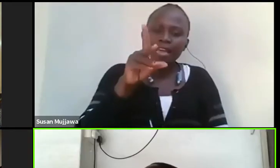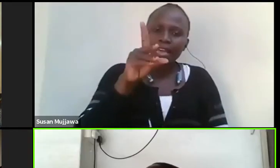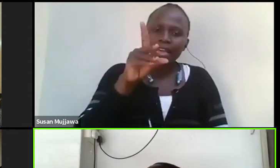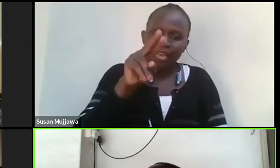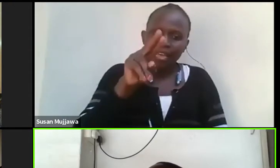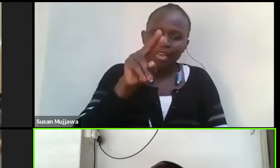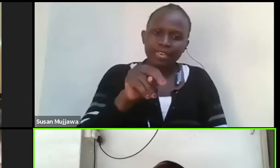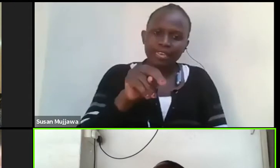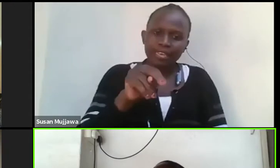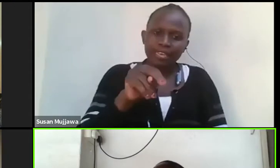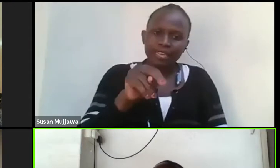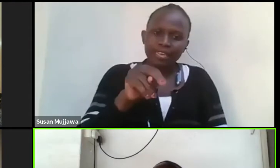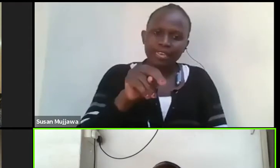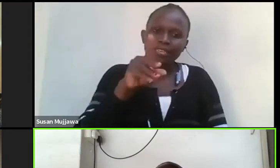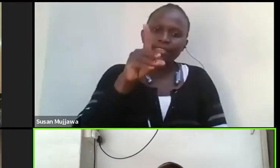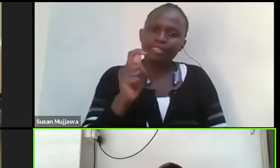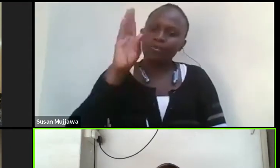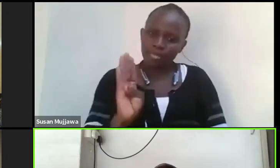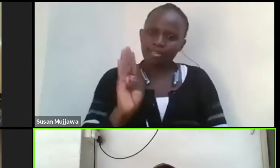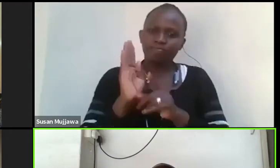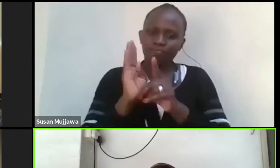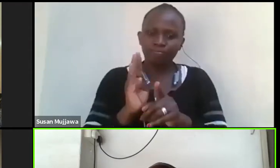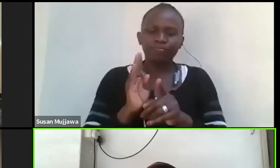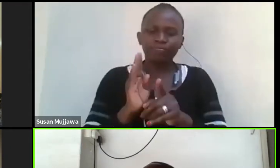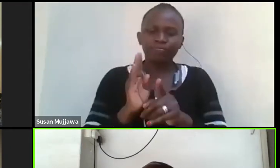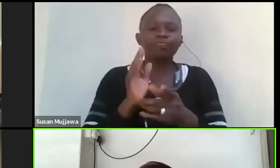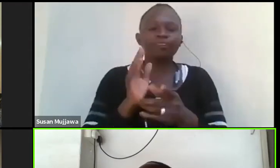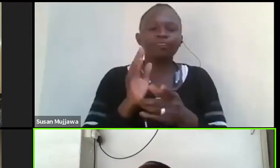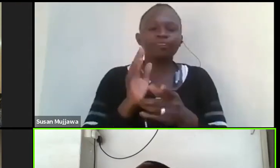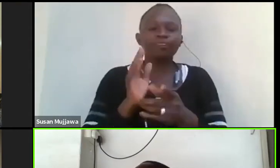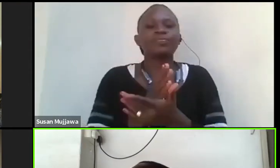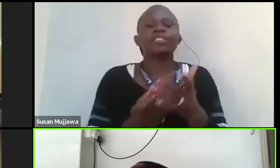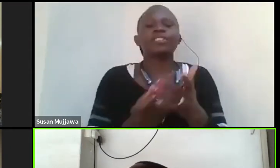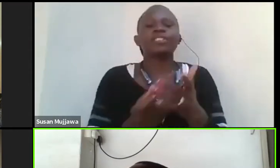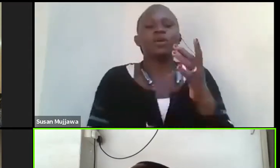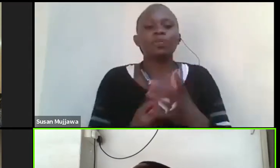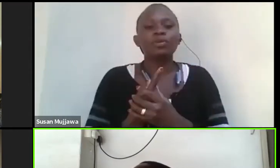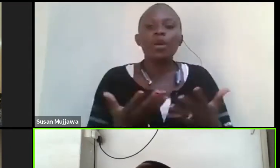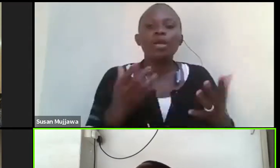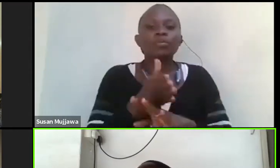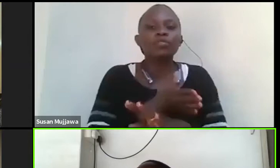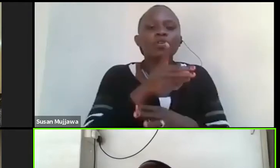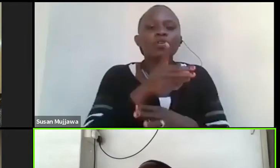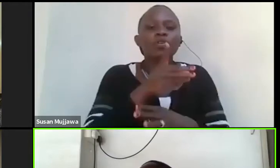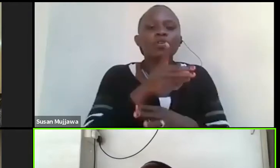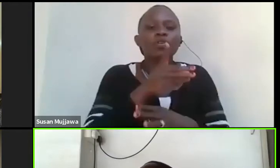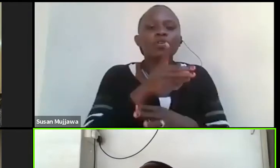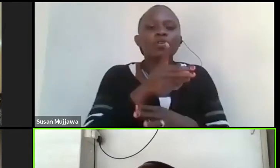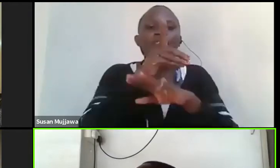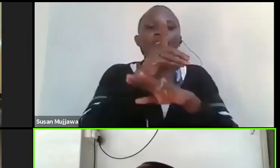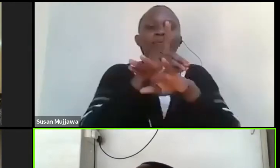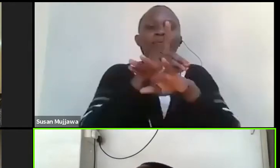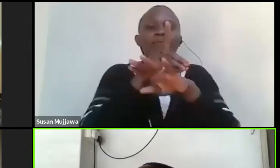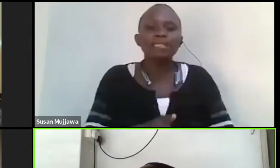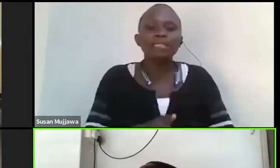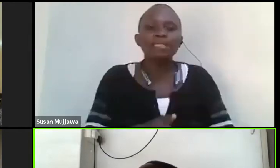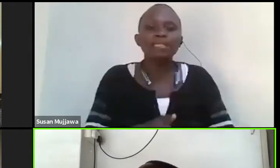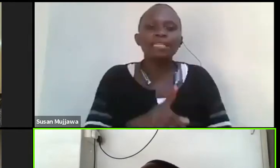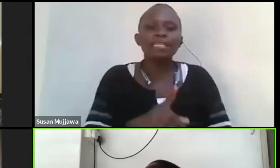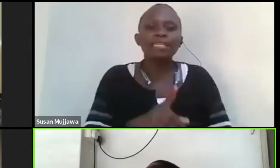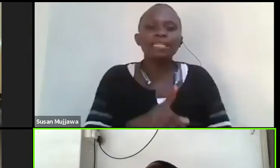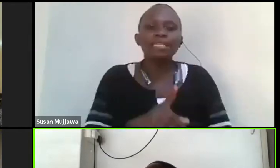opportunity. Gone are the days where we are relying 100% on two imports. Right now,